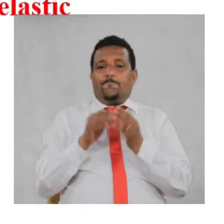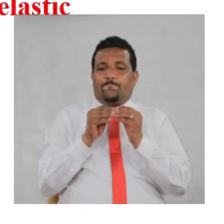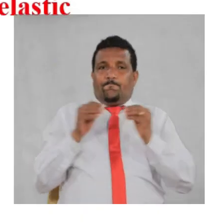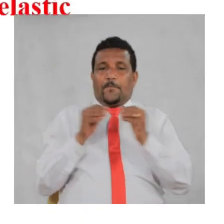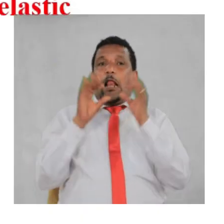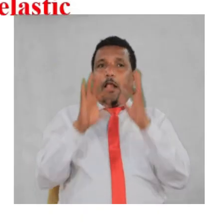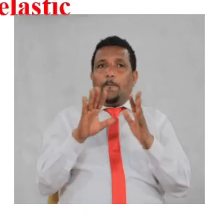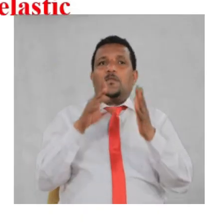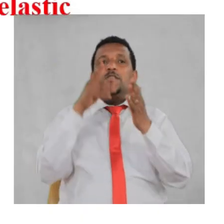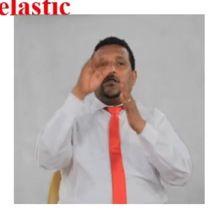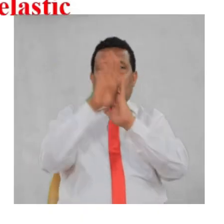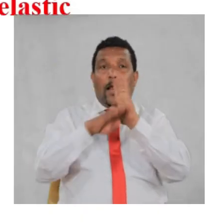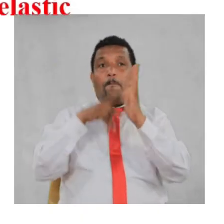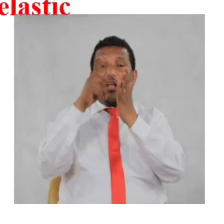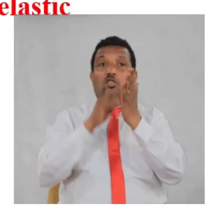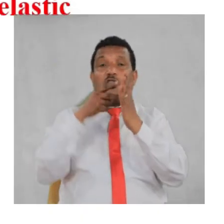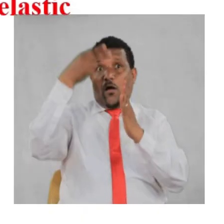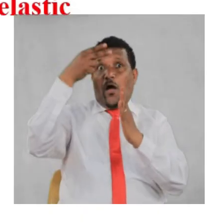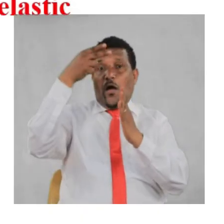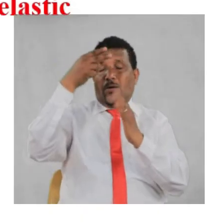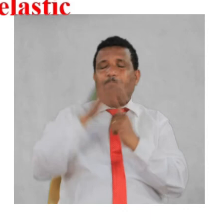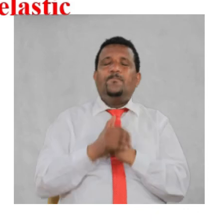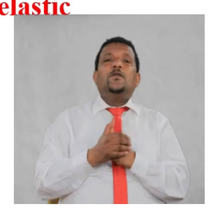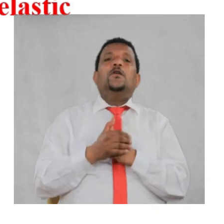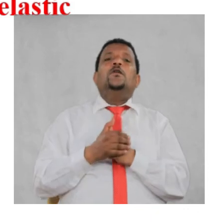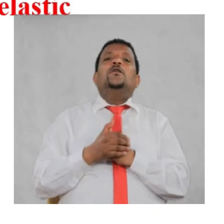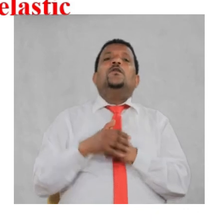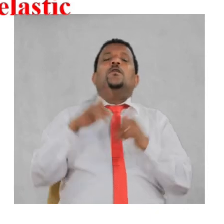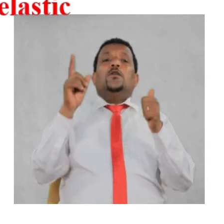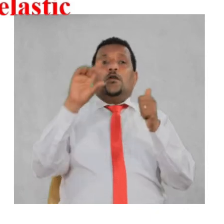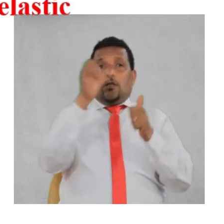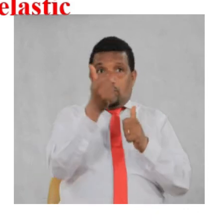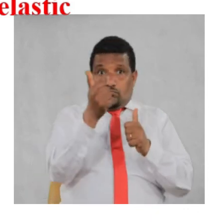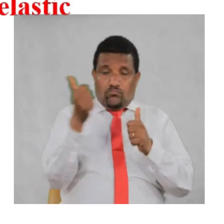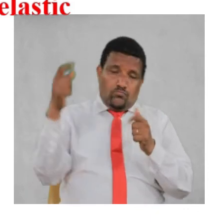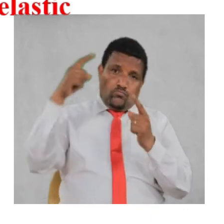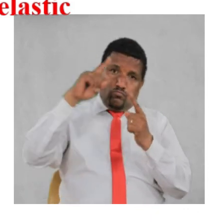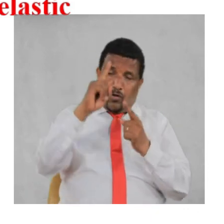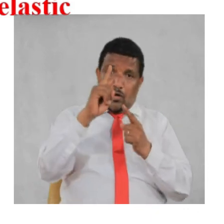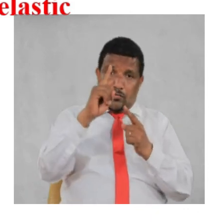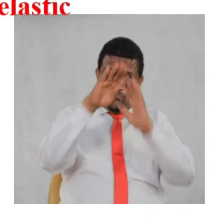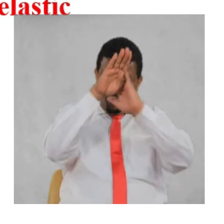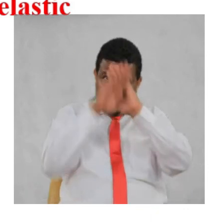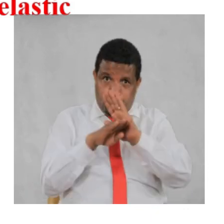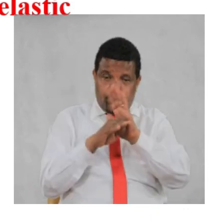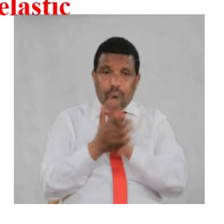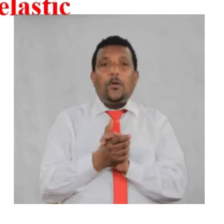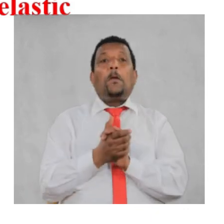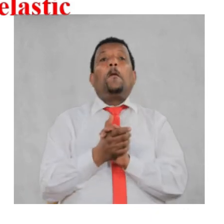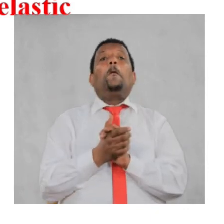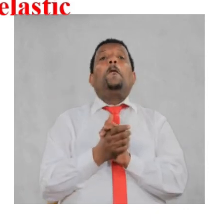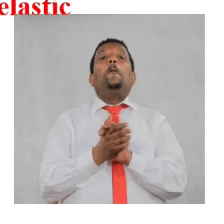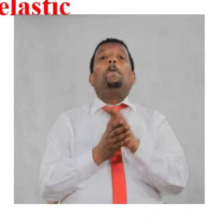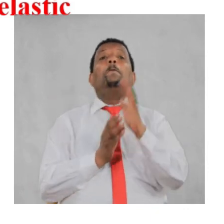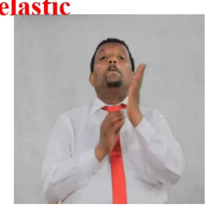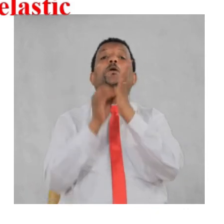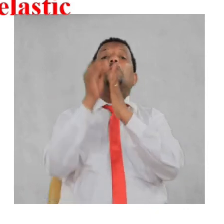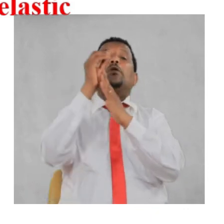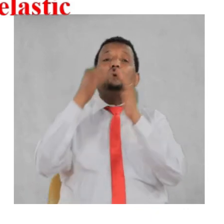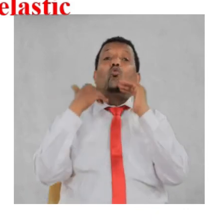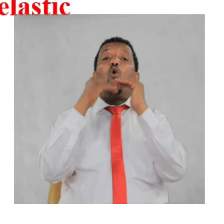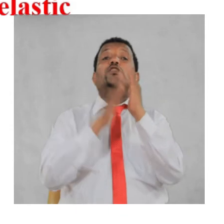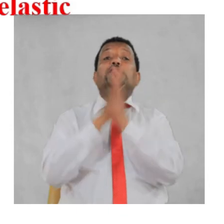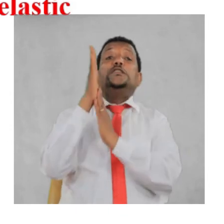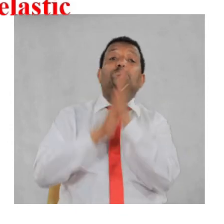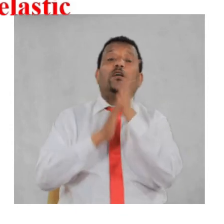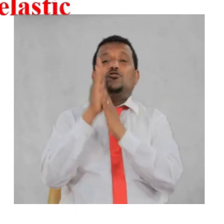decline in price is higher. Let's take the price declines from 10 to 1 per. but the increment in quantity demanded